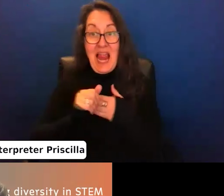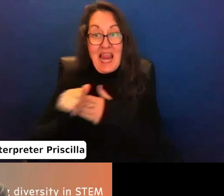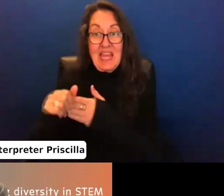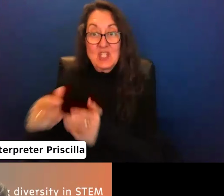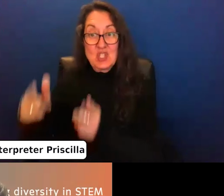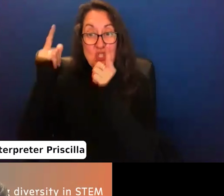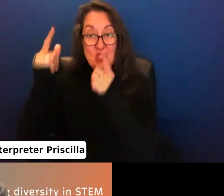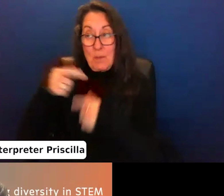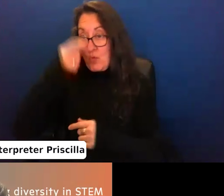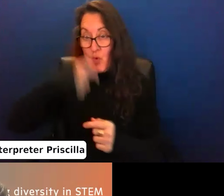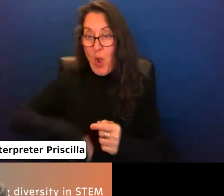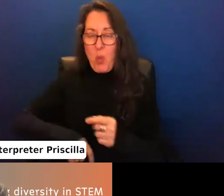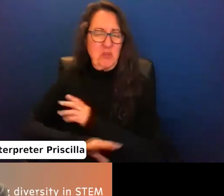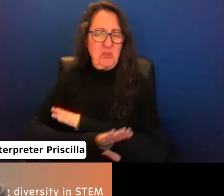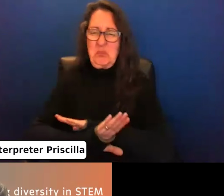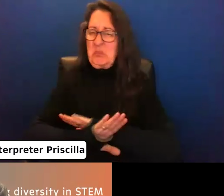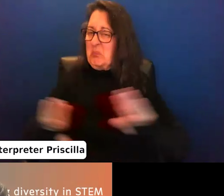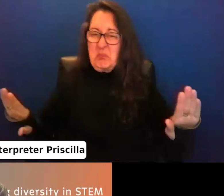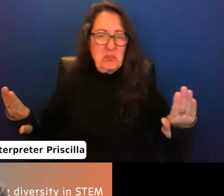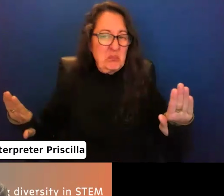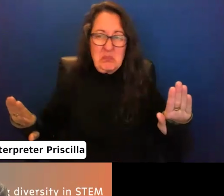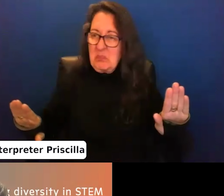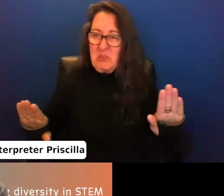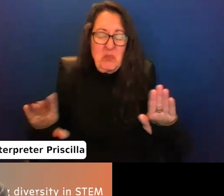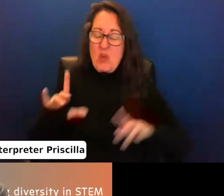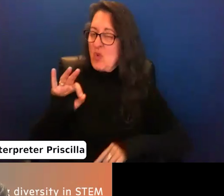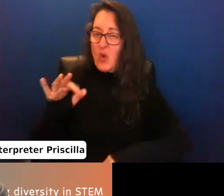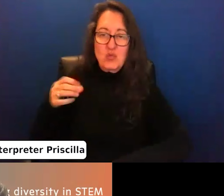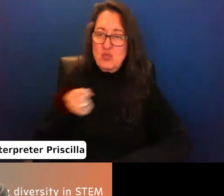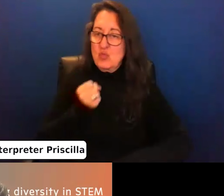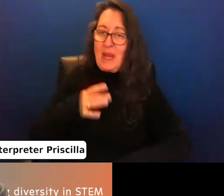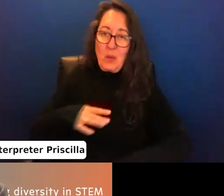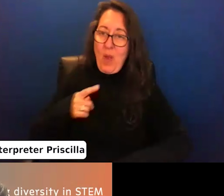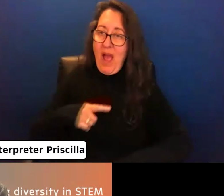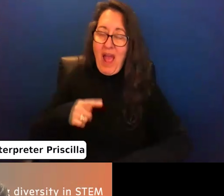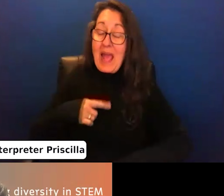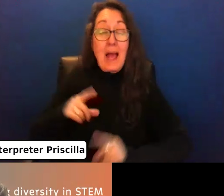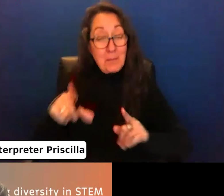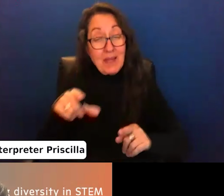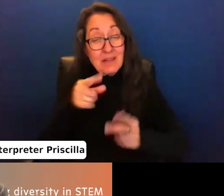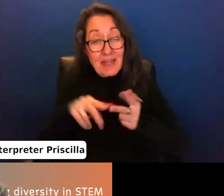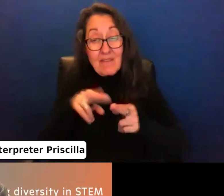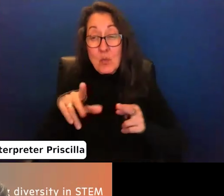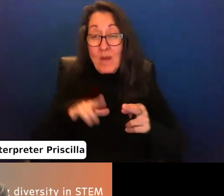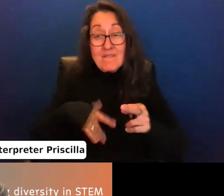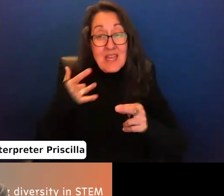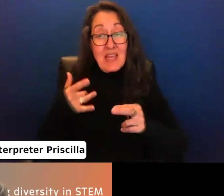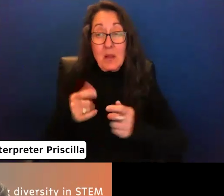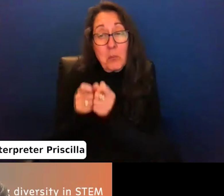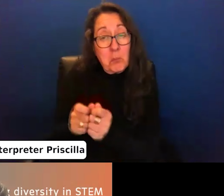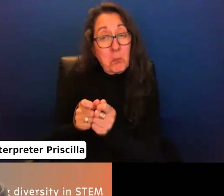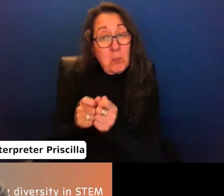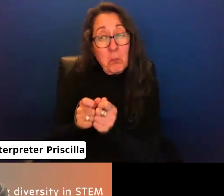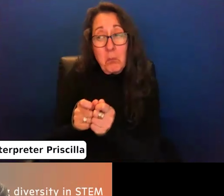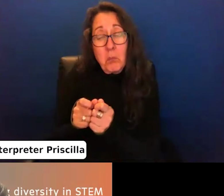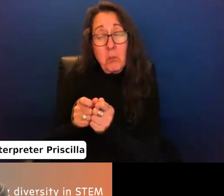is required as part of the application, but you are welcome to include it if you feel it resonates